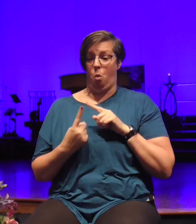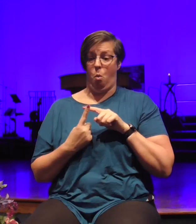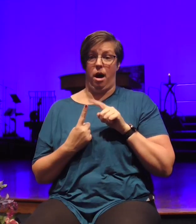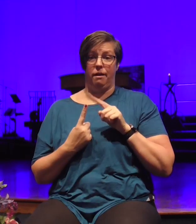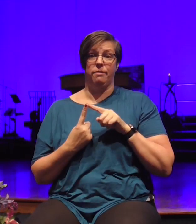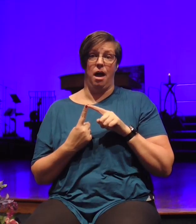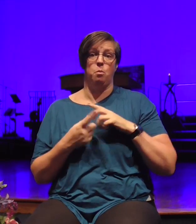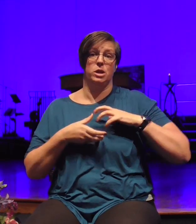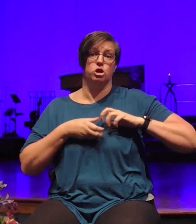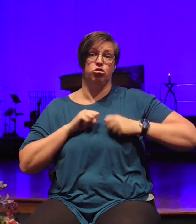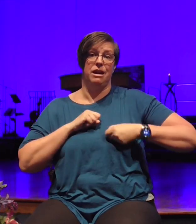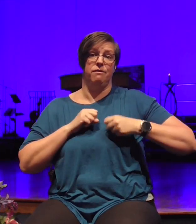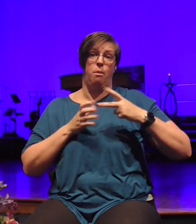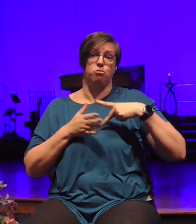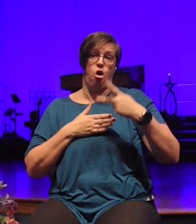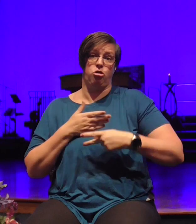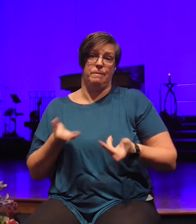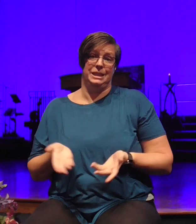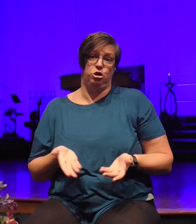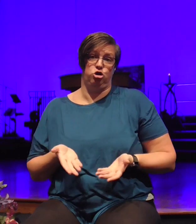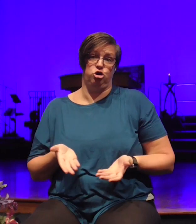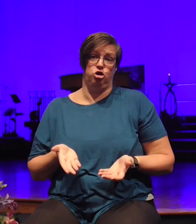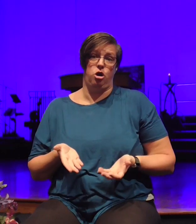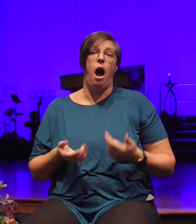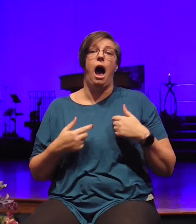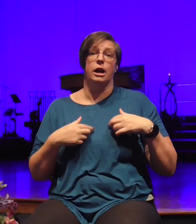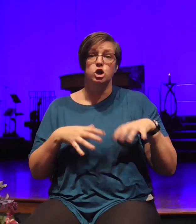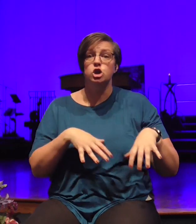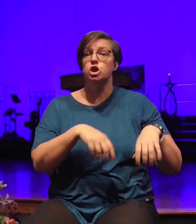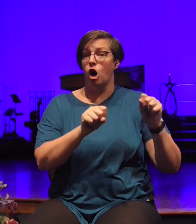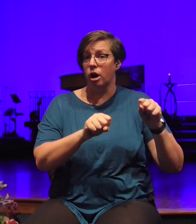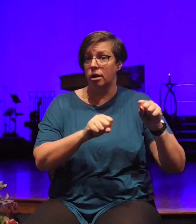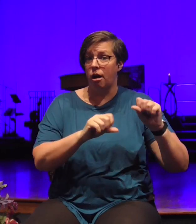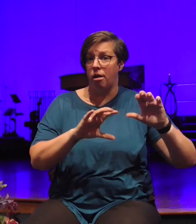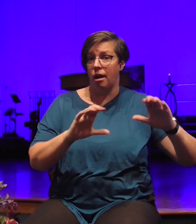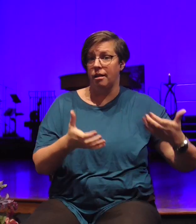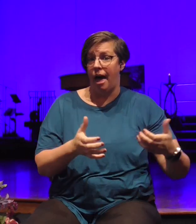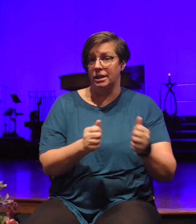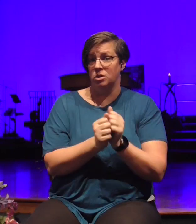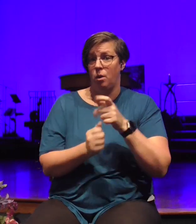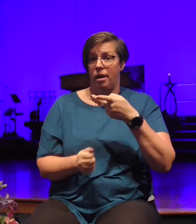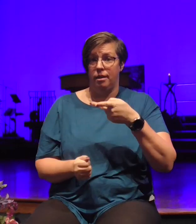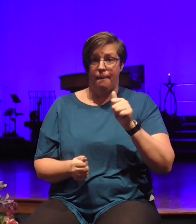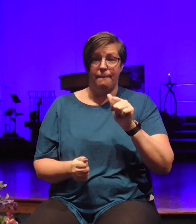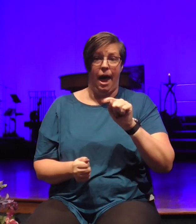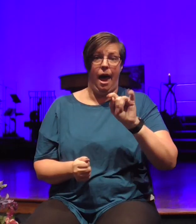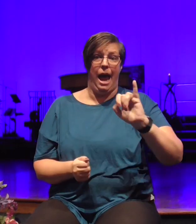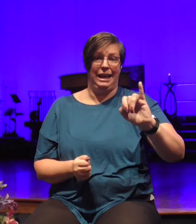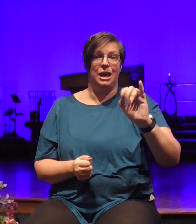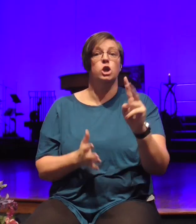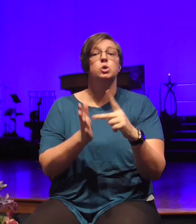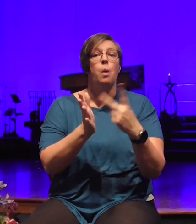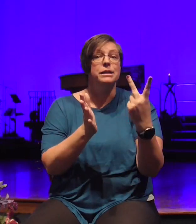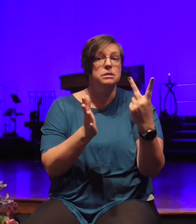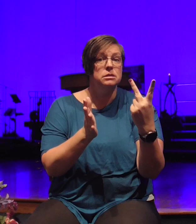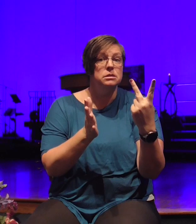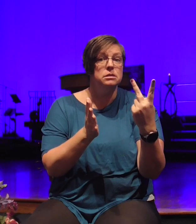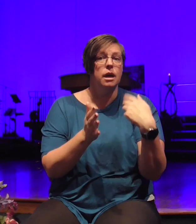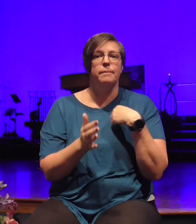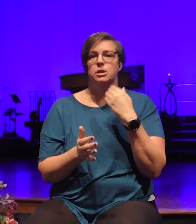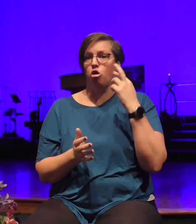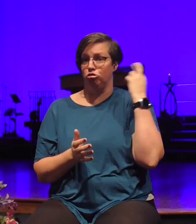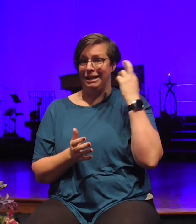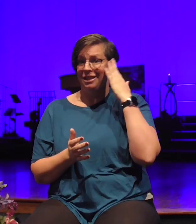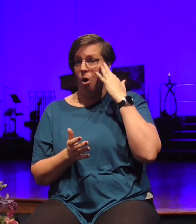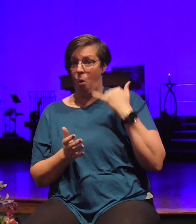programs here at Mile High Church. I took the grief class with Dr. Patty twice. And the reason that I did that is because I could